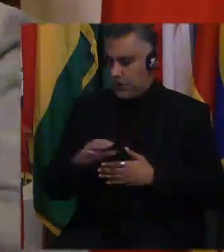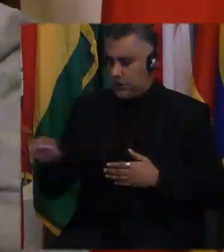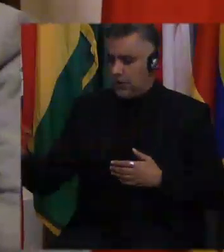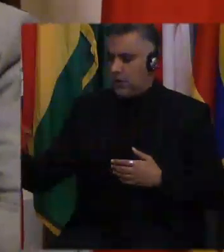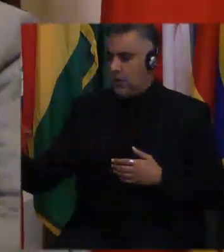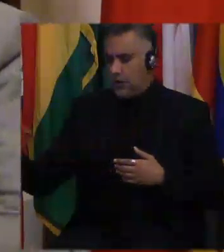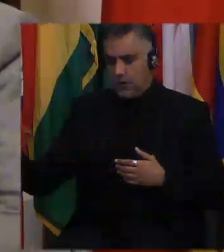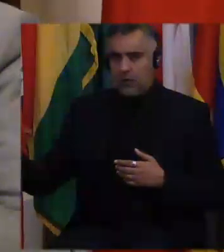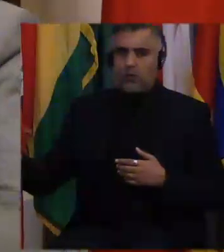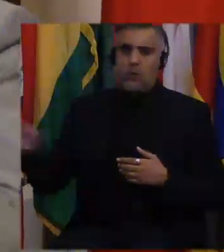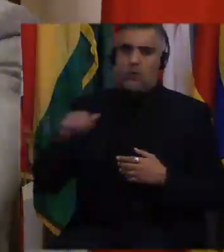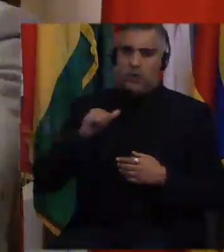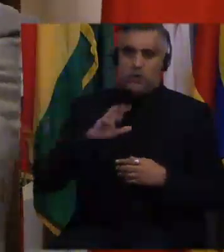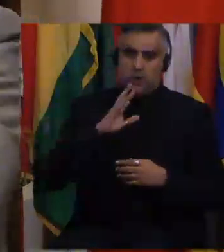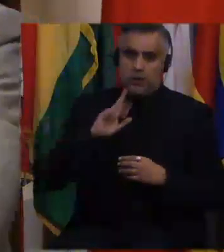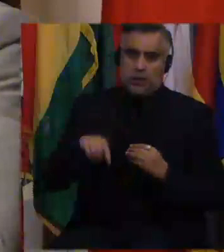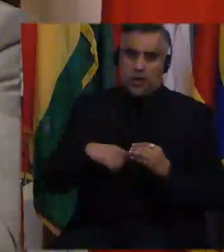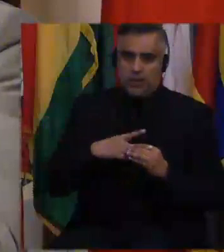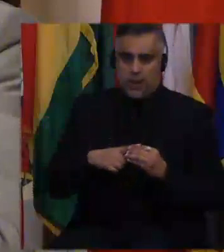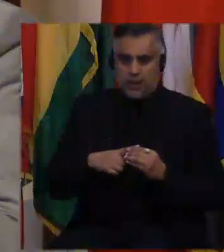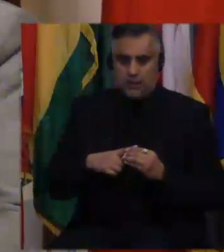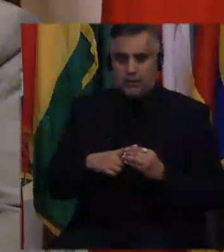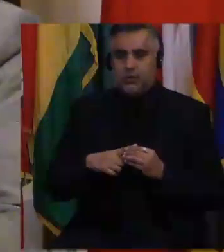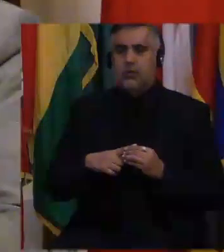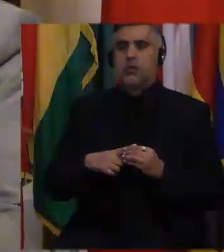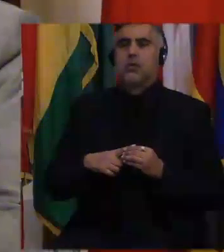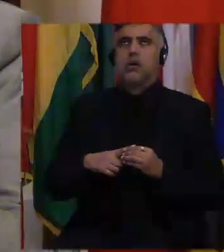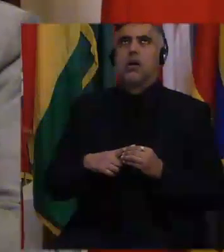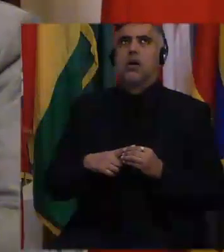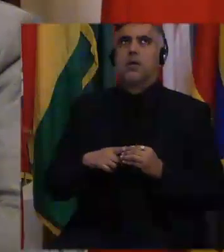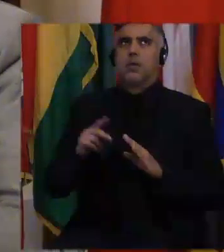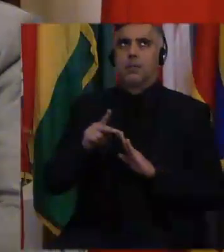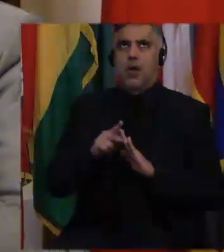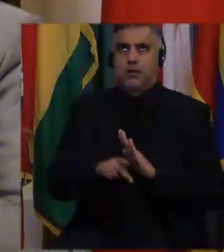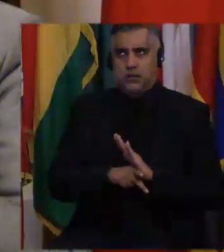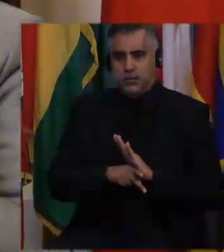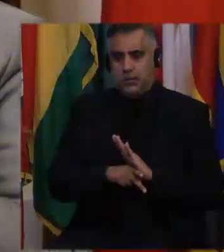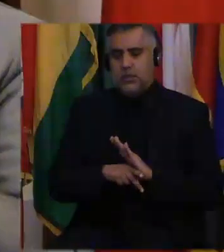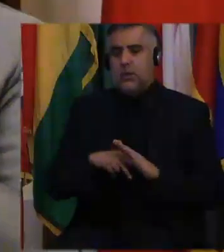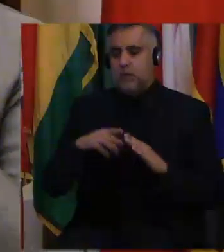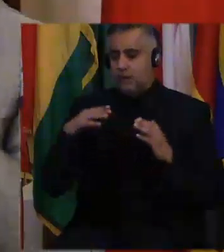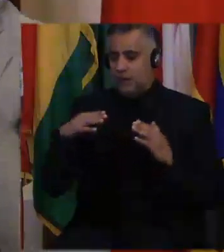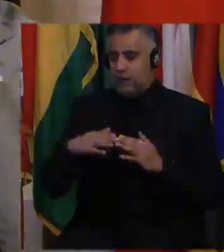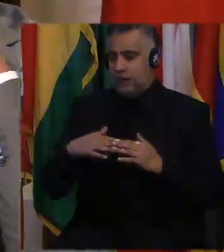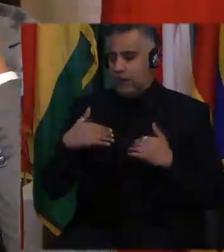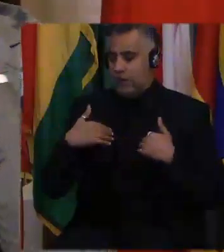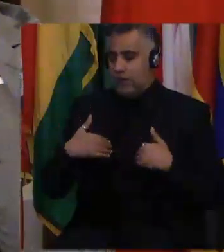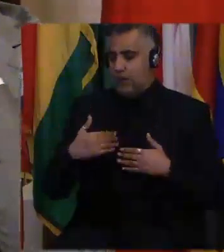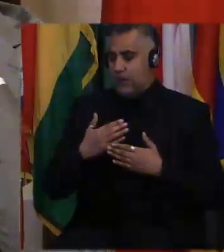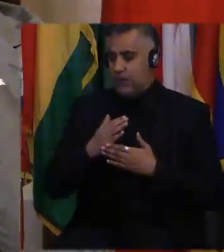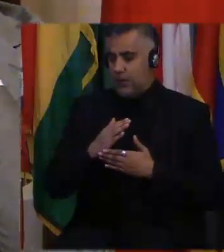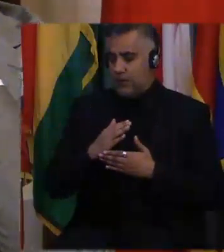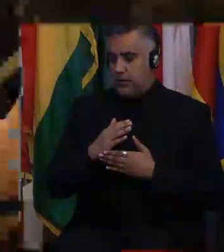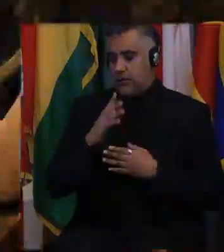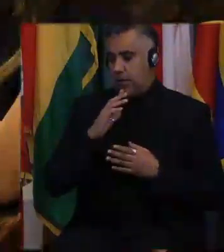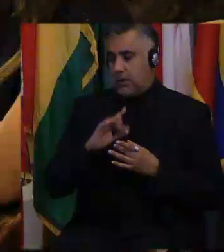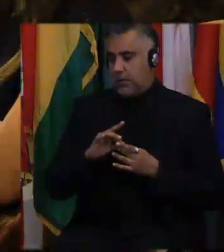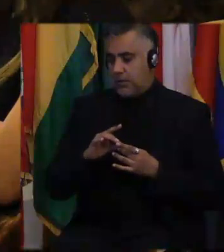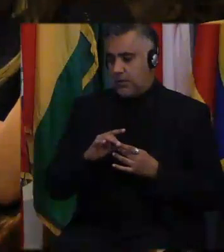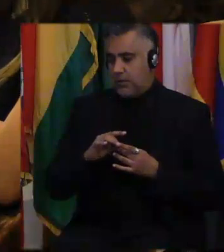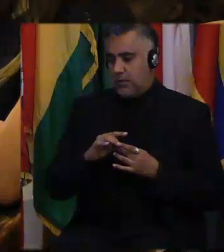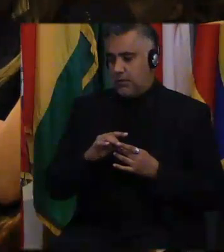no estamos hablando de políticas con enfoque en derechos humanos. Entonces, ese es mi comentario específico. Thank you, Paolo. Feride.